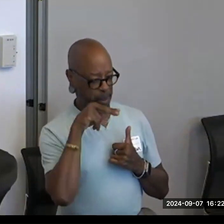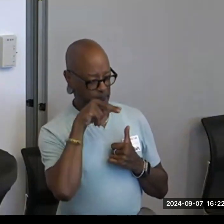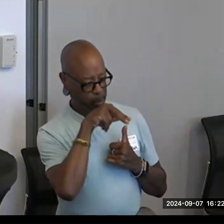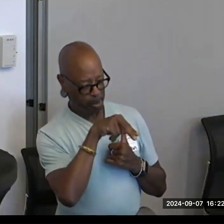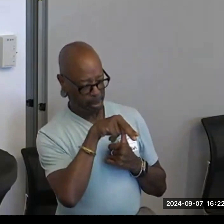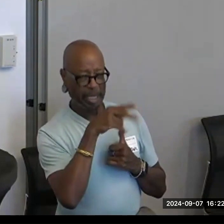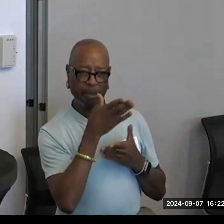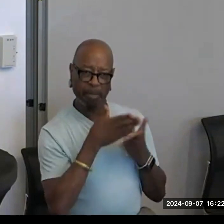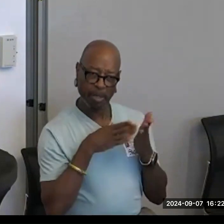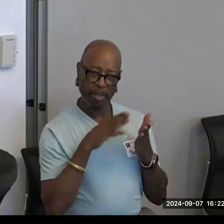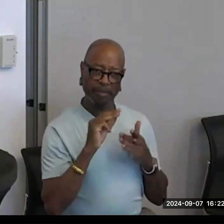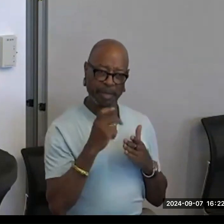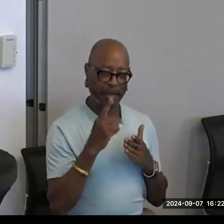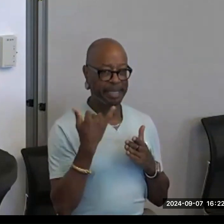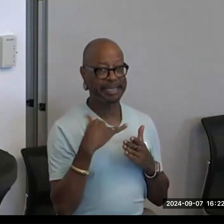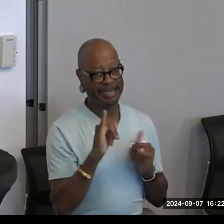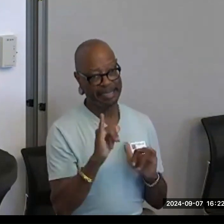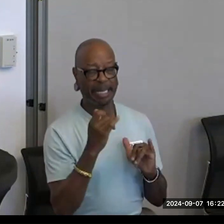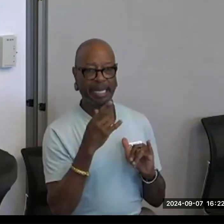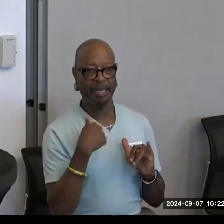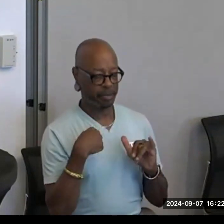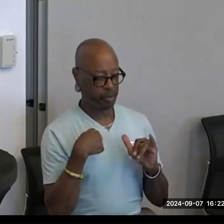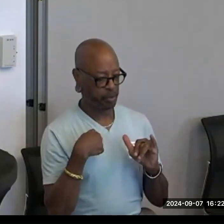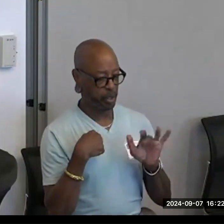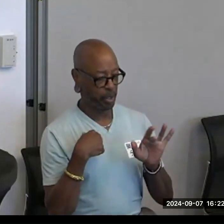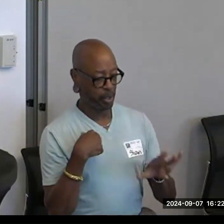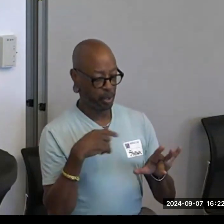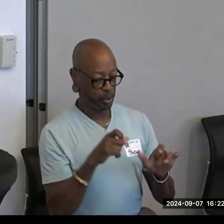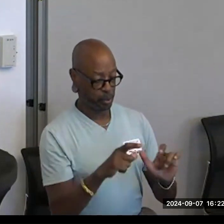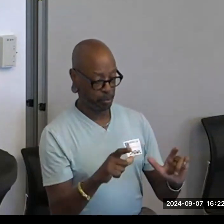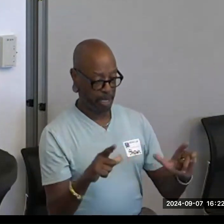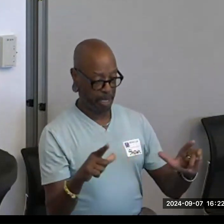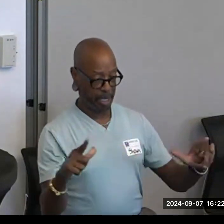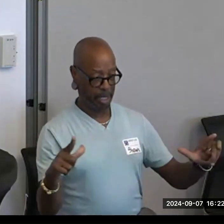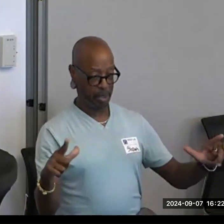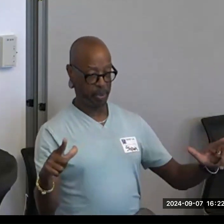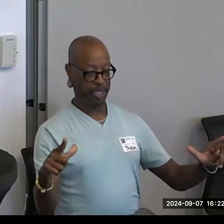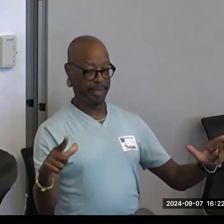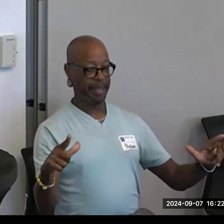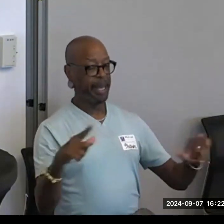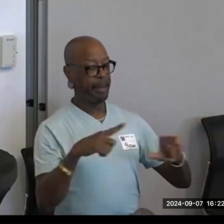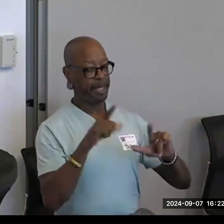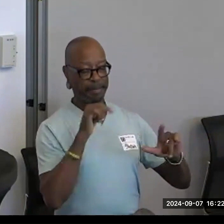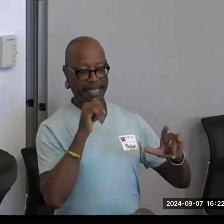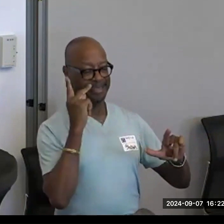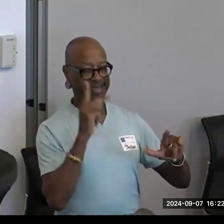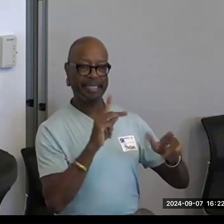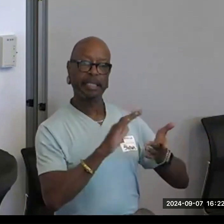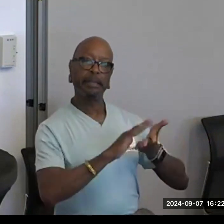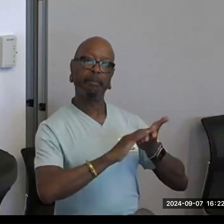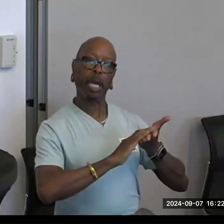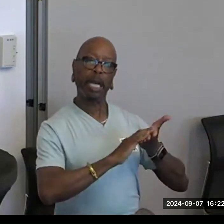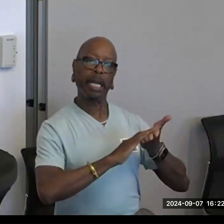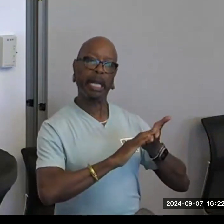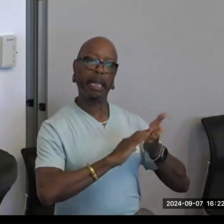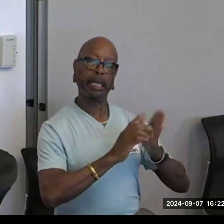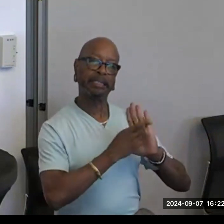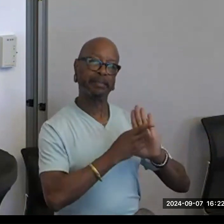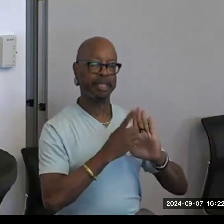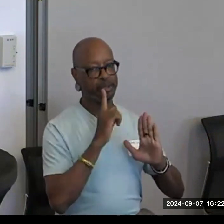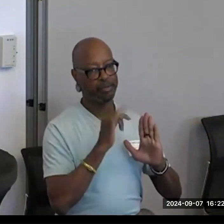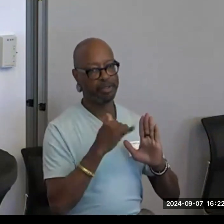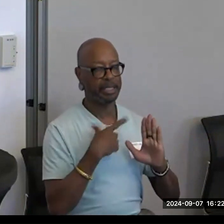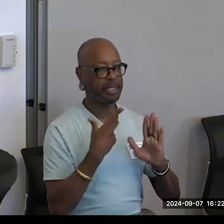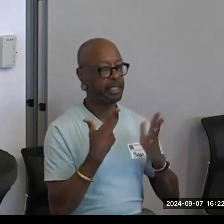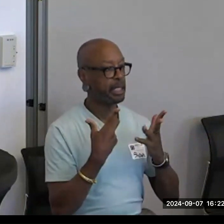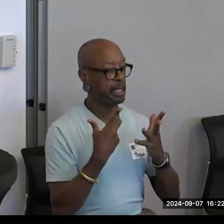the Monarch, and I have to zoom out, and then I get the big picture, but then I'm not seeing the Braille display. So it's there's a lot of